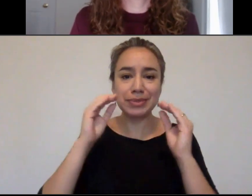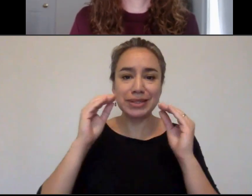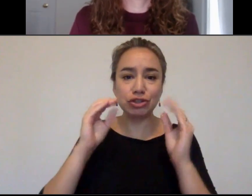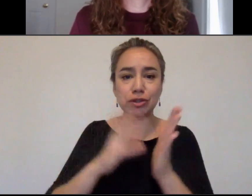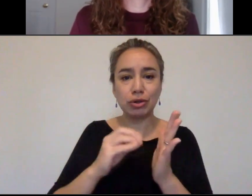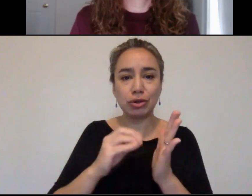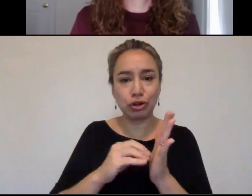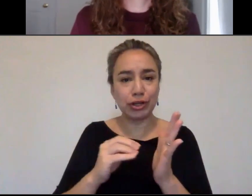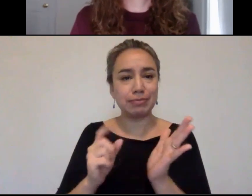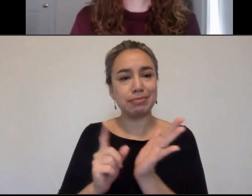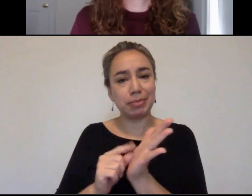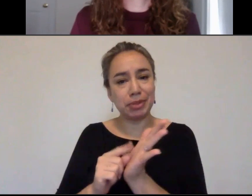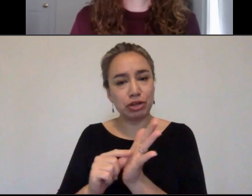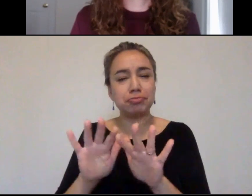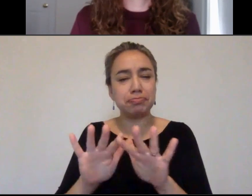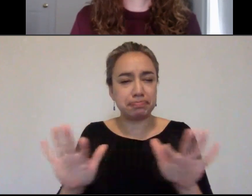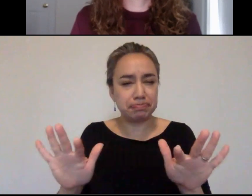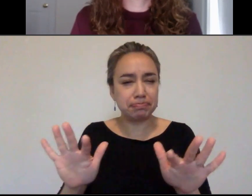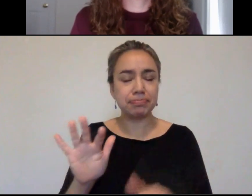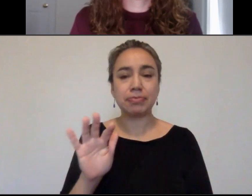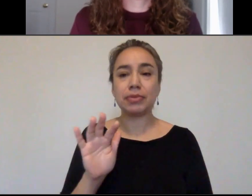forth.